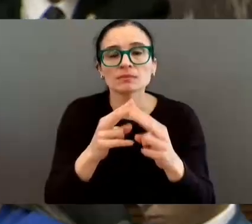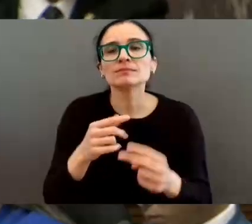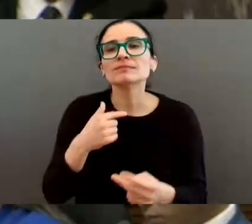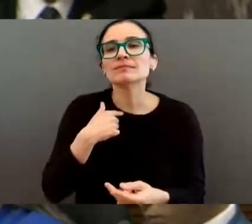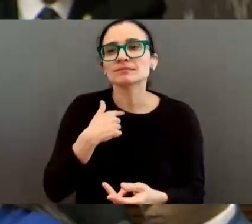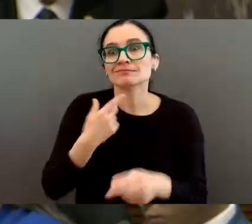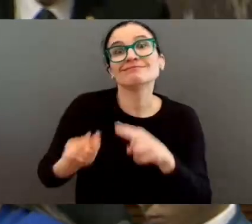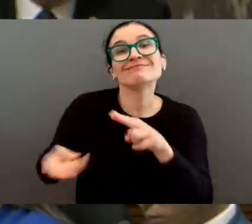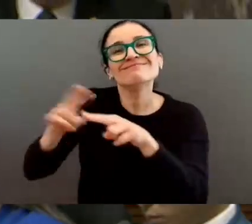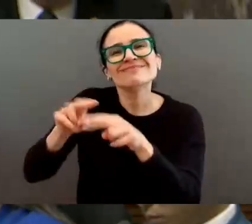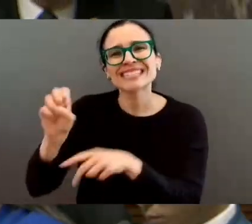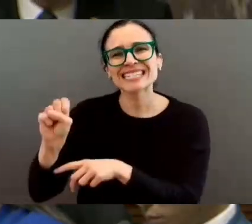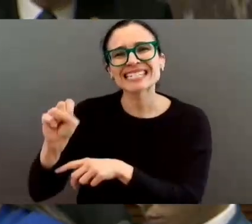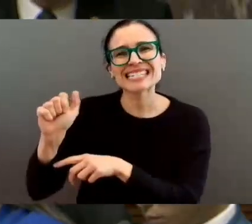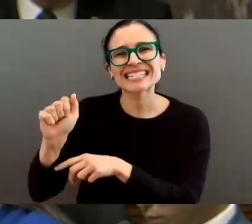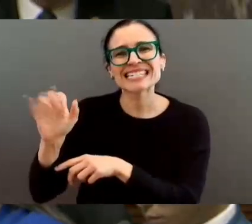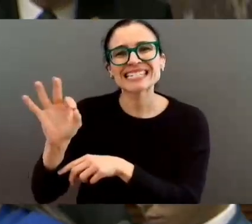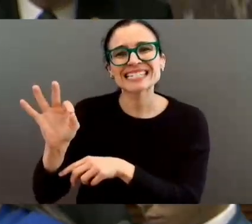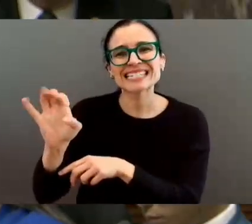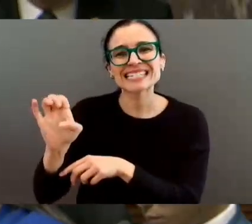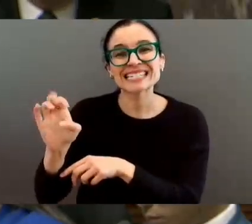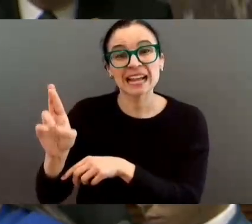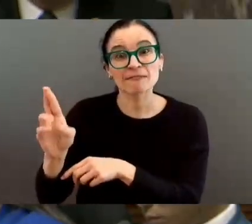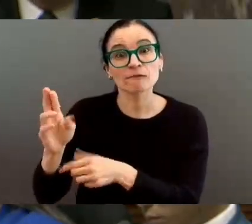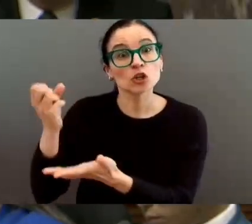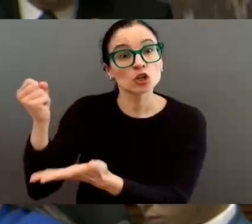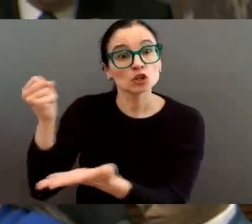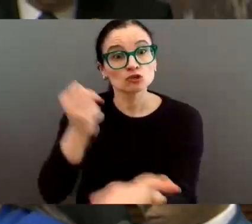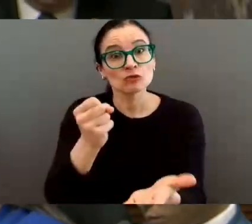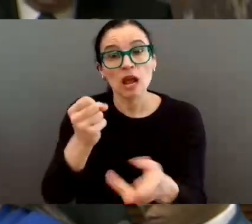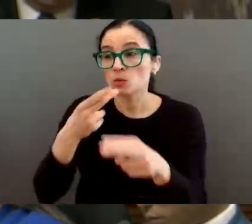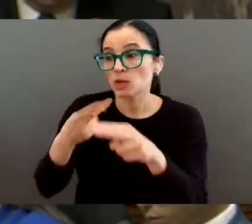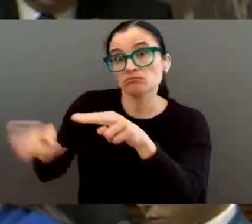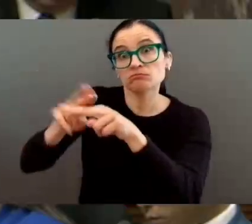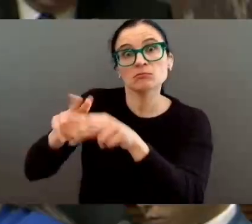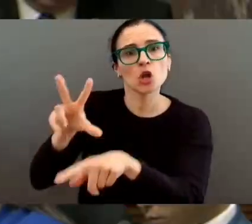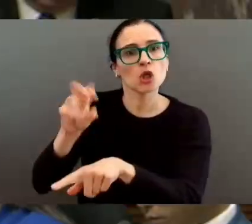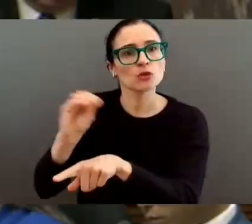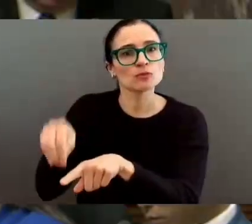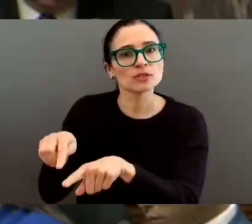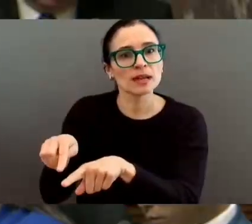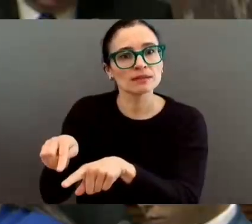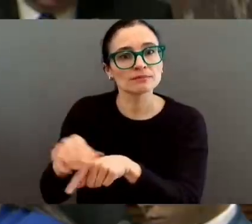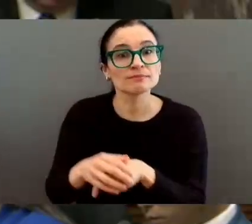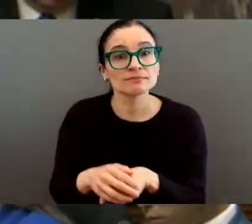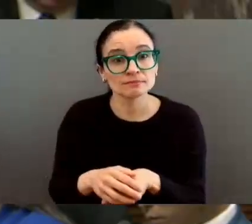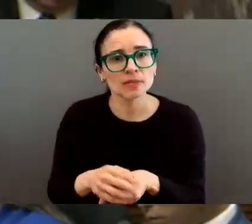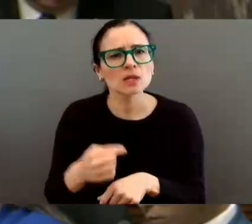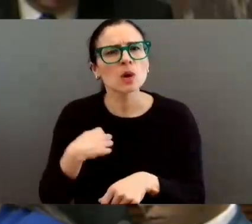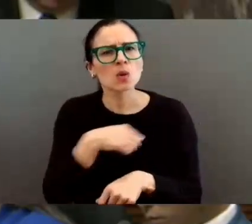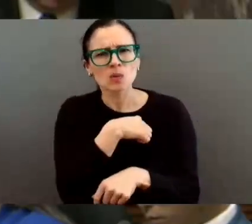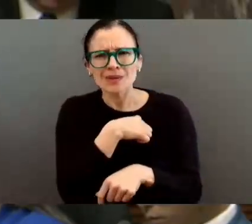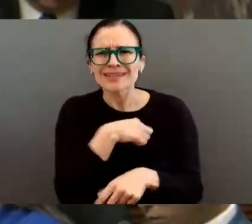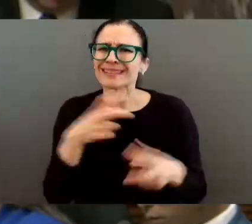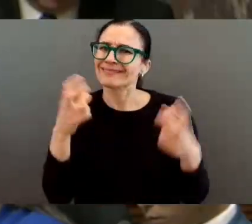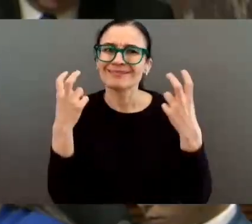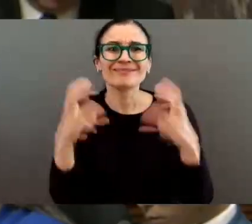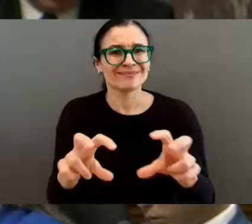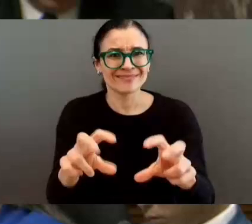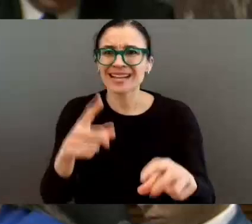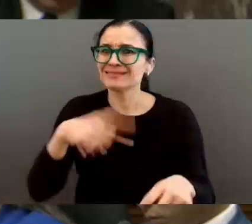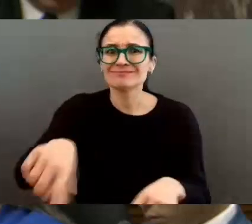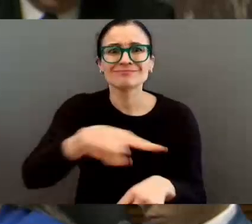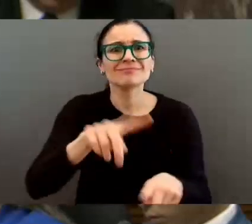are making investments so that people who have faced challenges can overcome the terribly increased cost of living. We've also